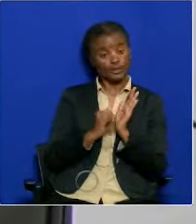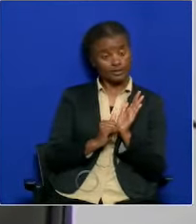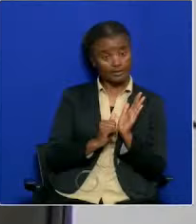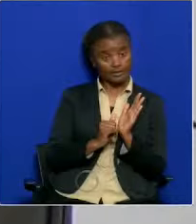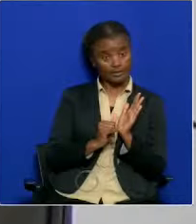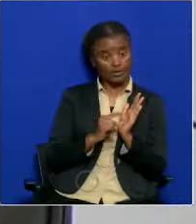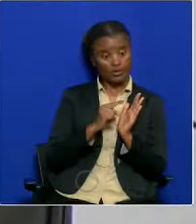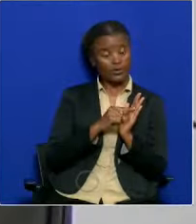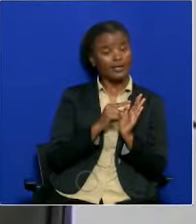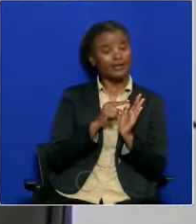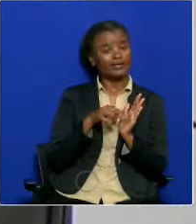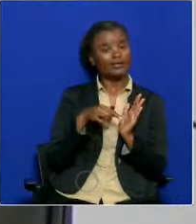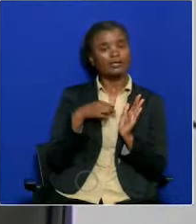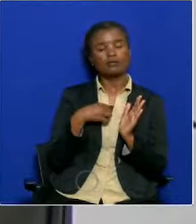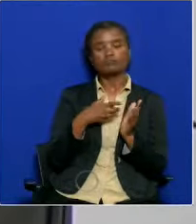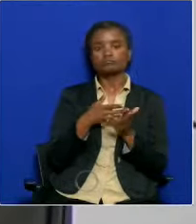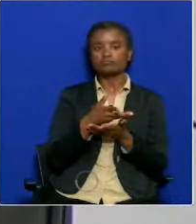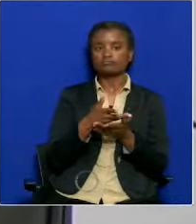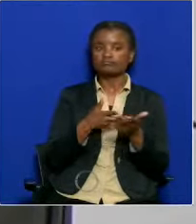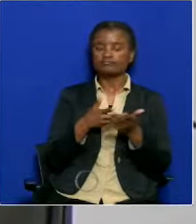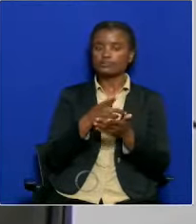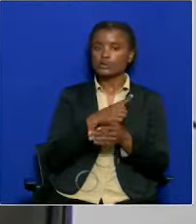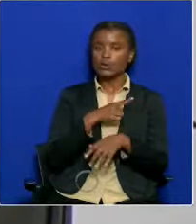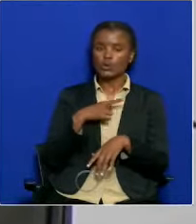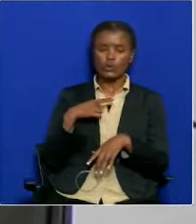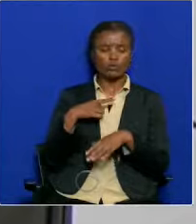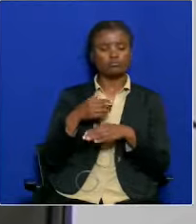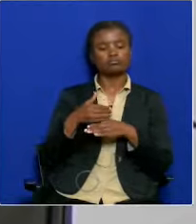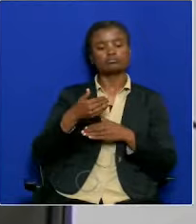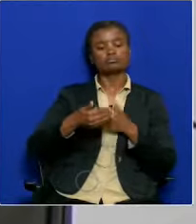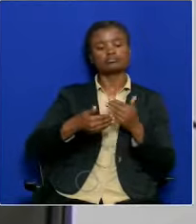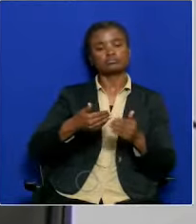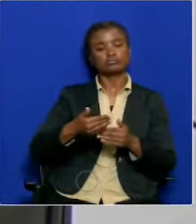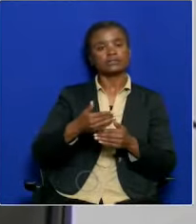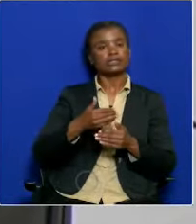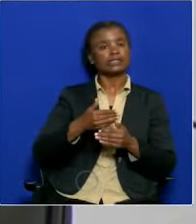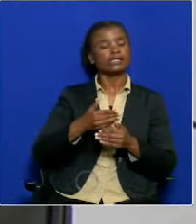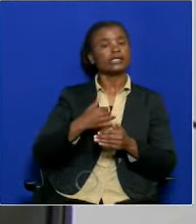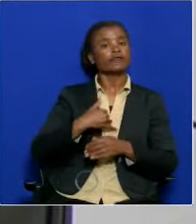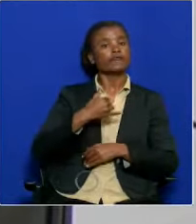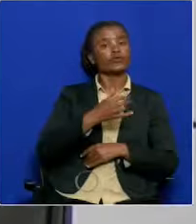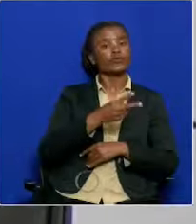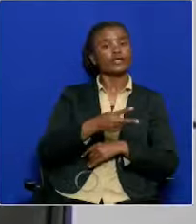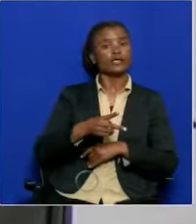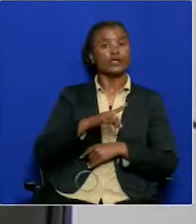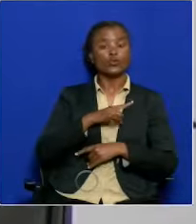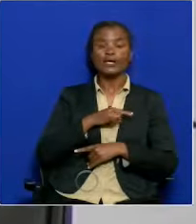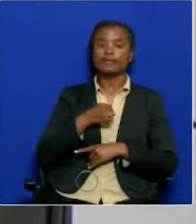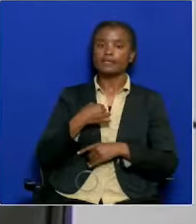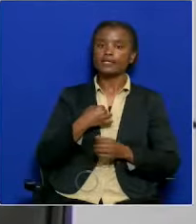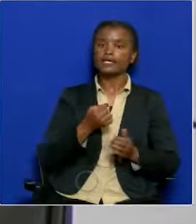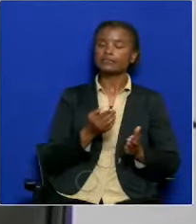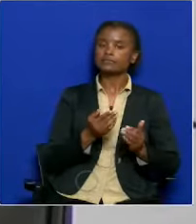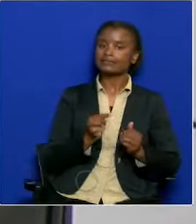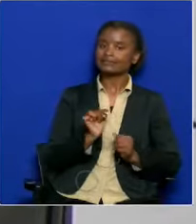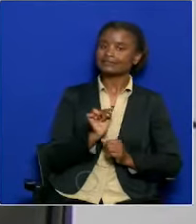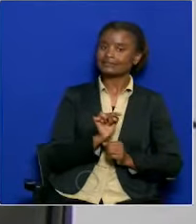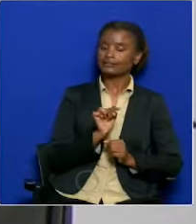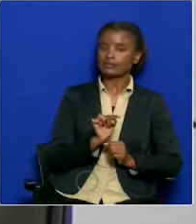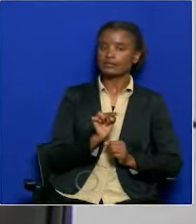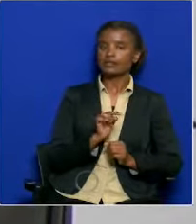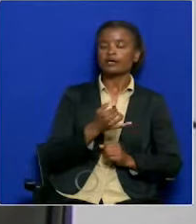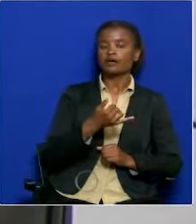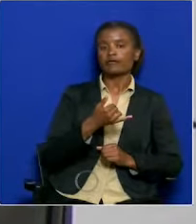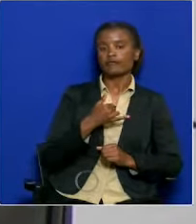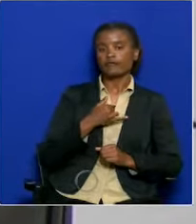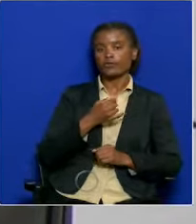us even to speak again, because I was expecting him to call me back and tell me